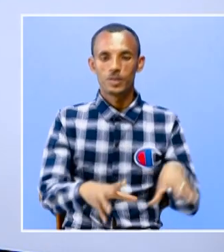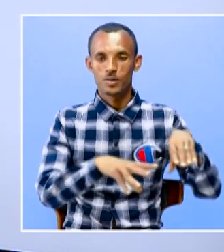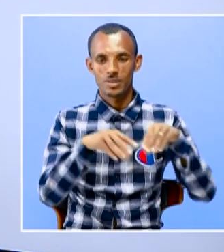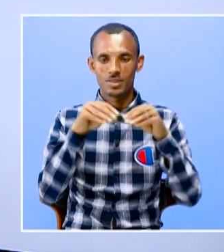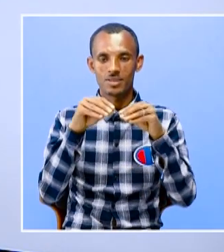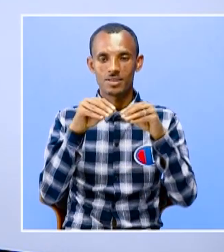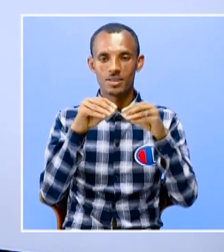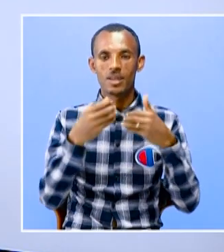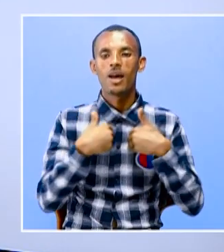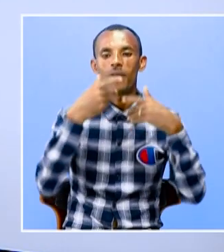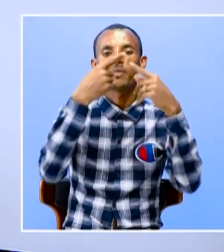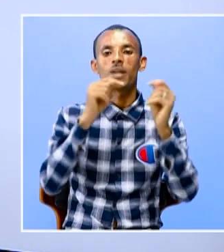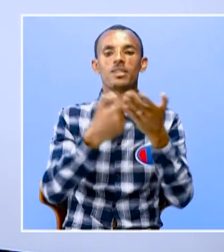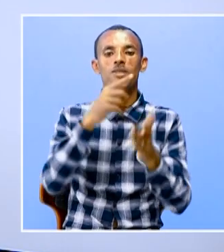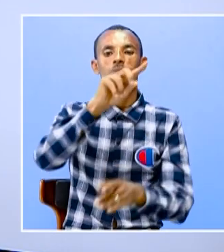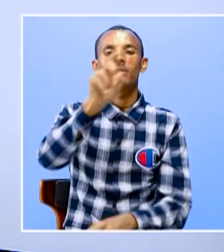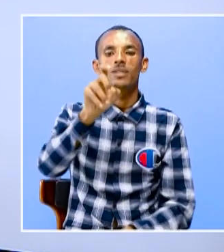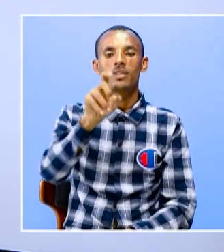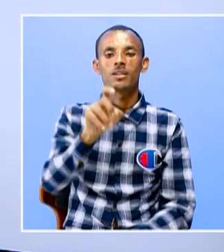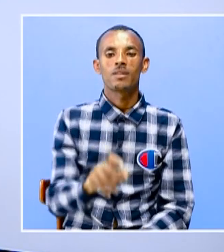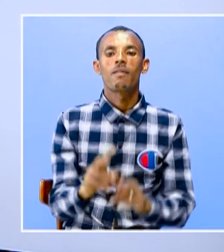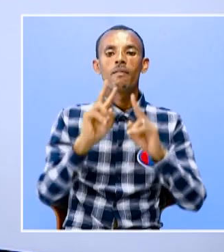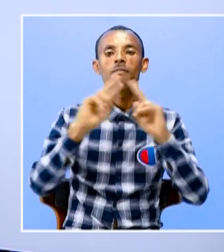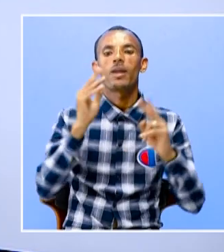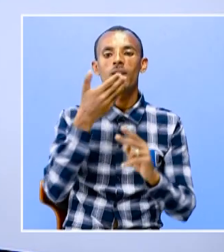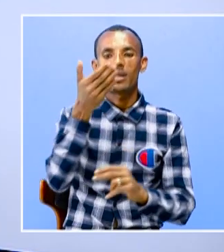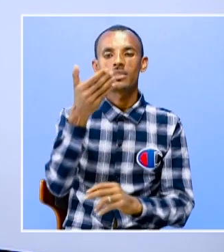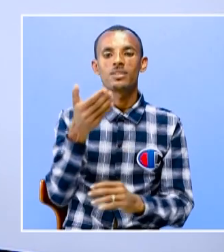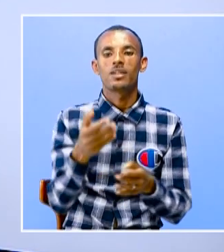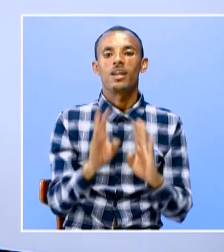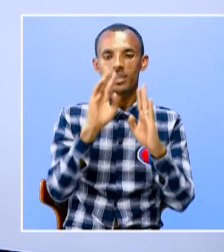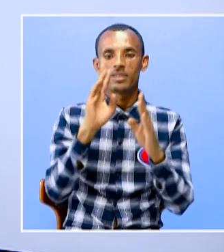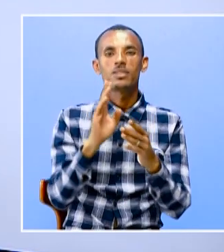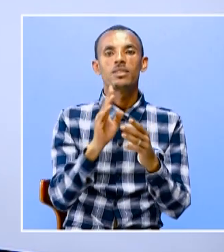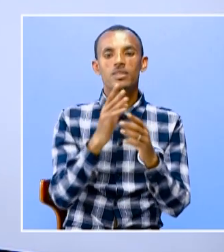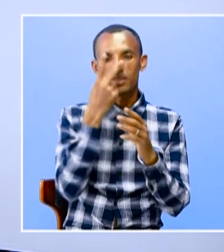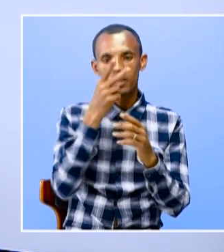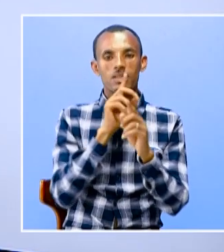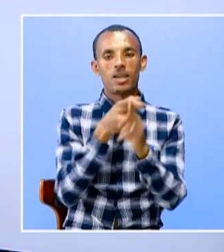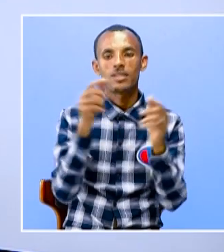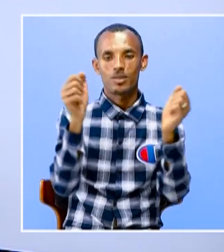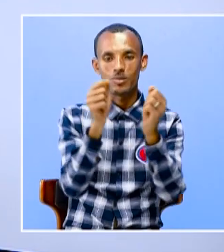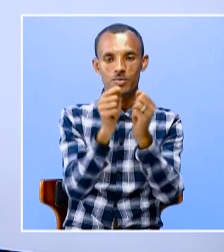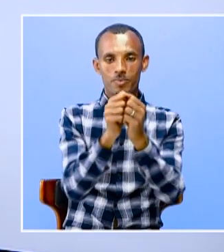Students, have you tried the question? Very nice. Let's see the answer together.